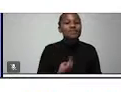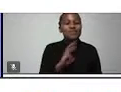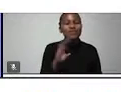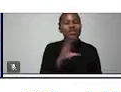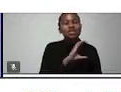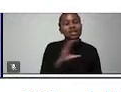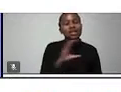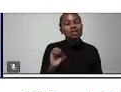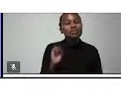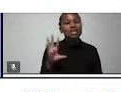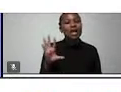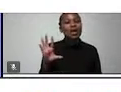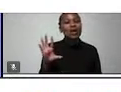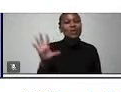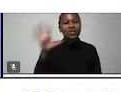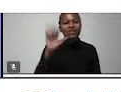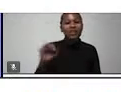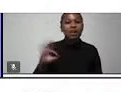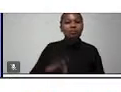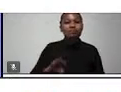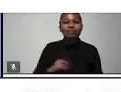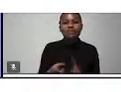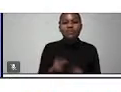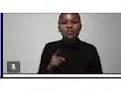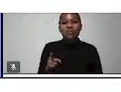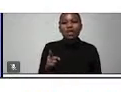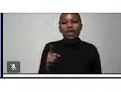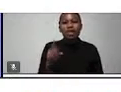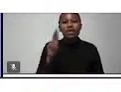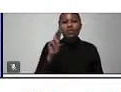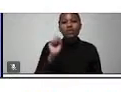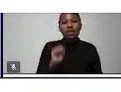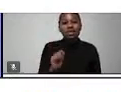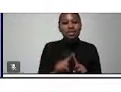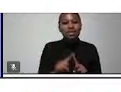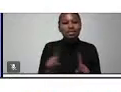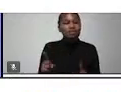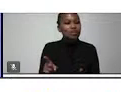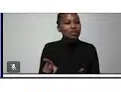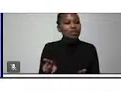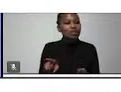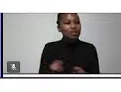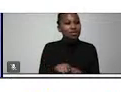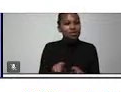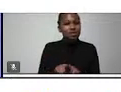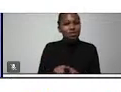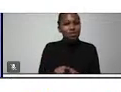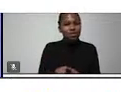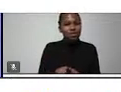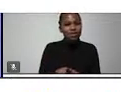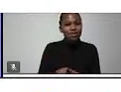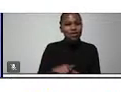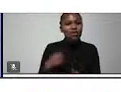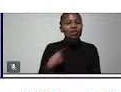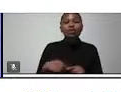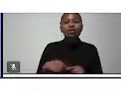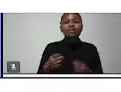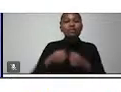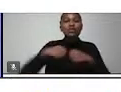South Africa can benefit actually from the US, but also what actually the US actually stand to lose, you know, in the absence